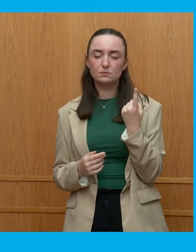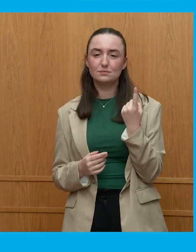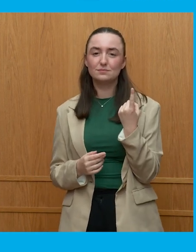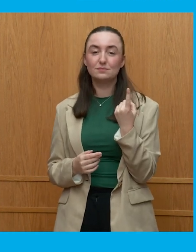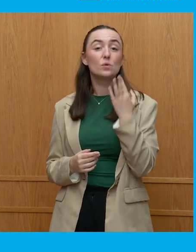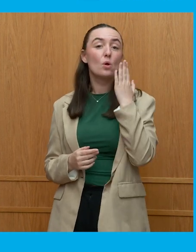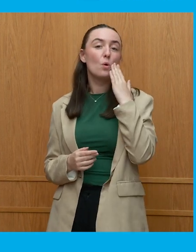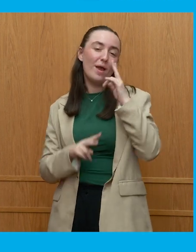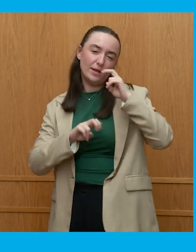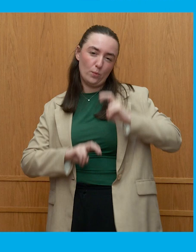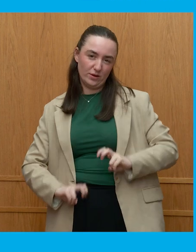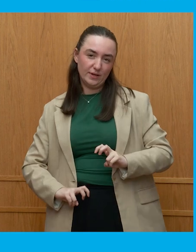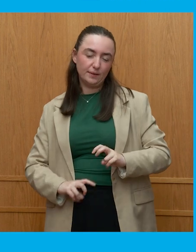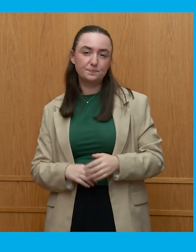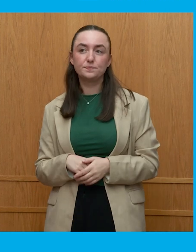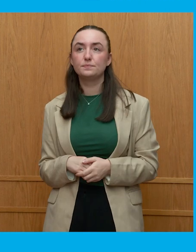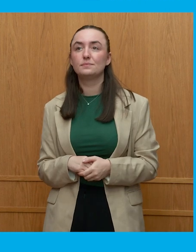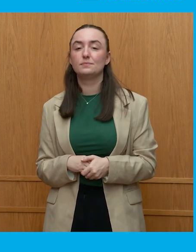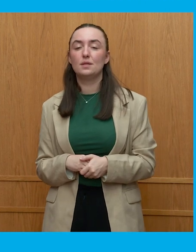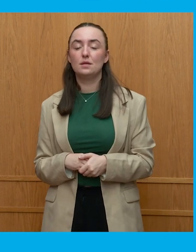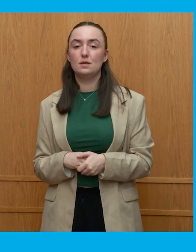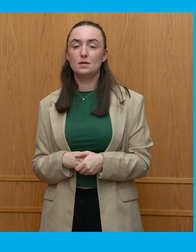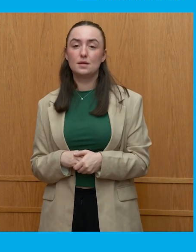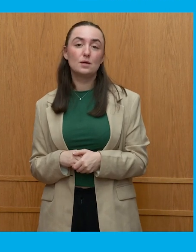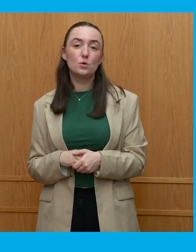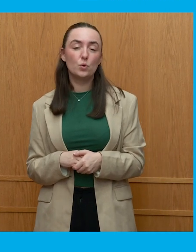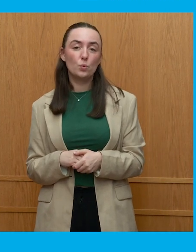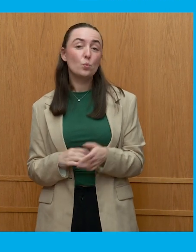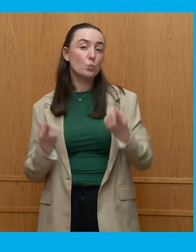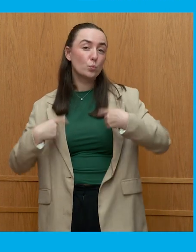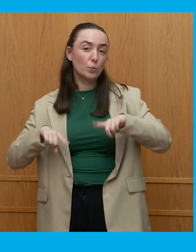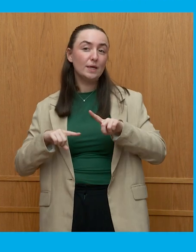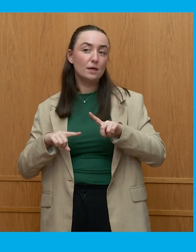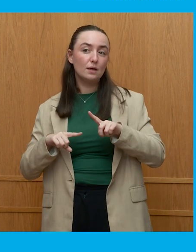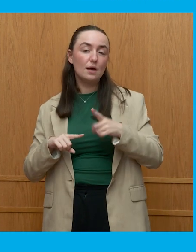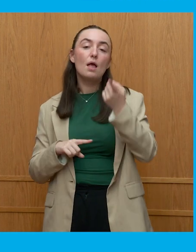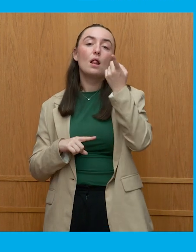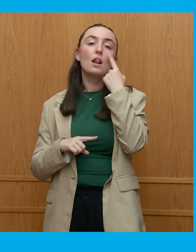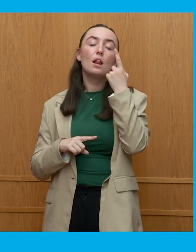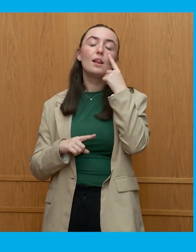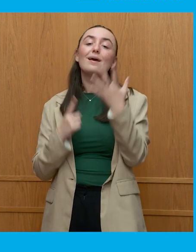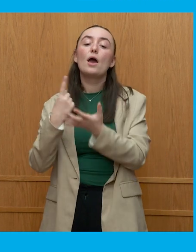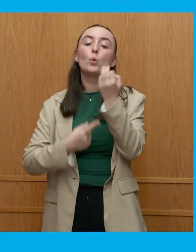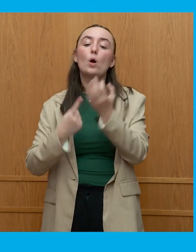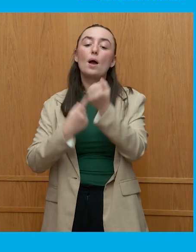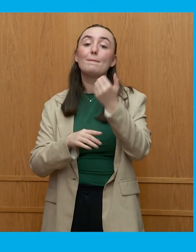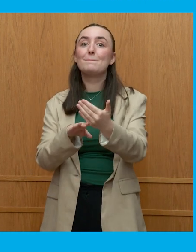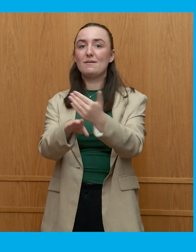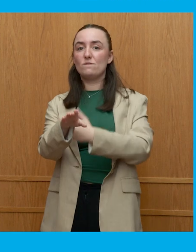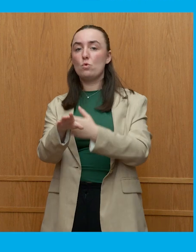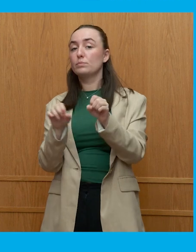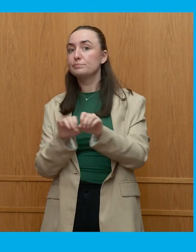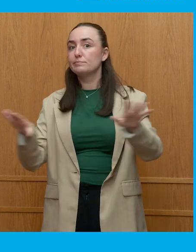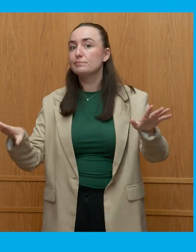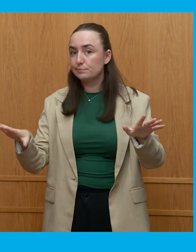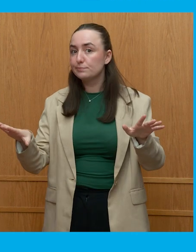on the inquiry. We got sight of their findings before it was published.